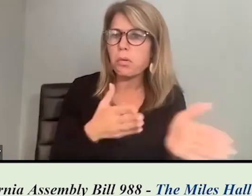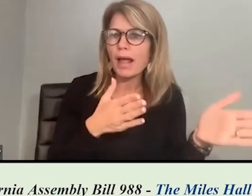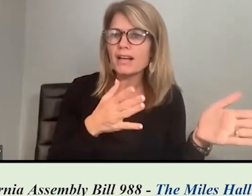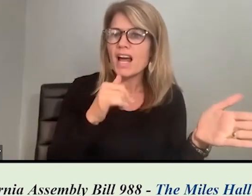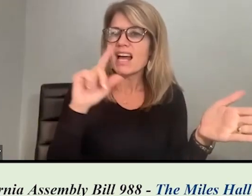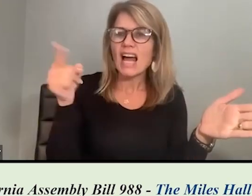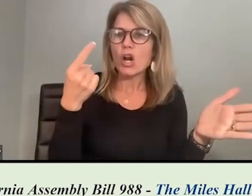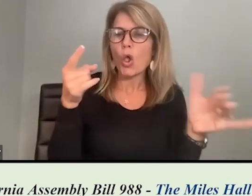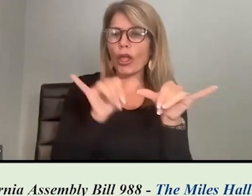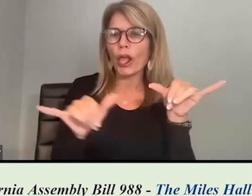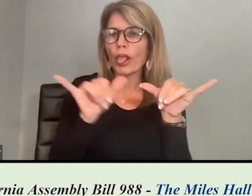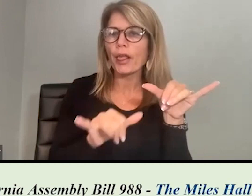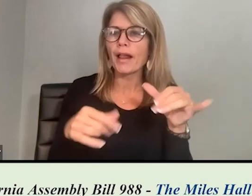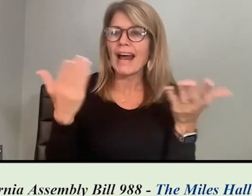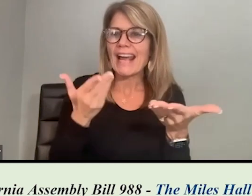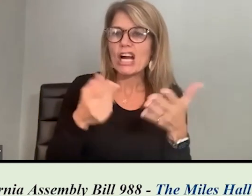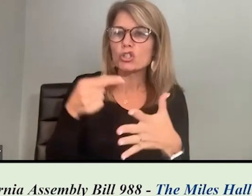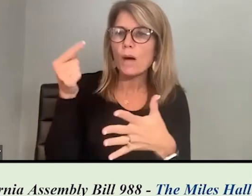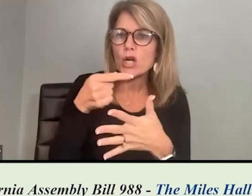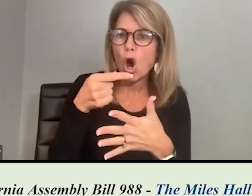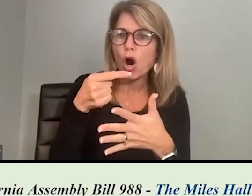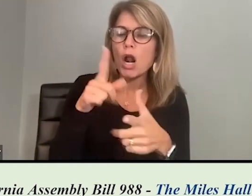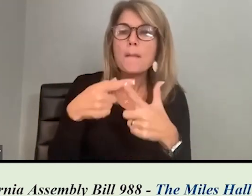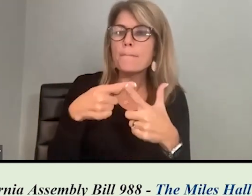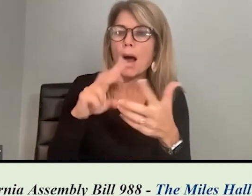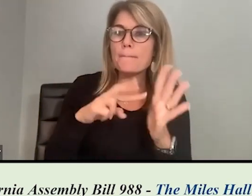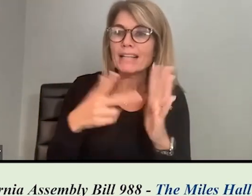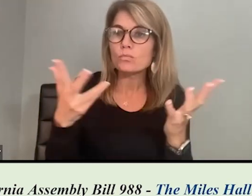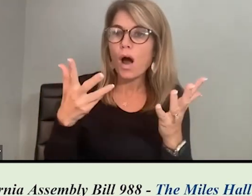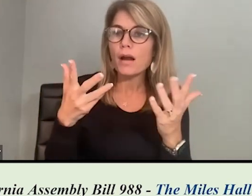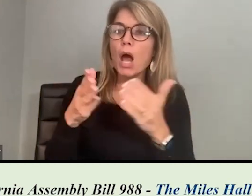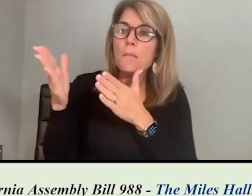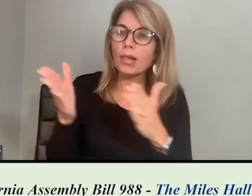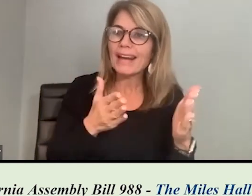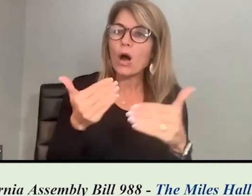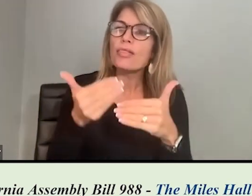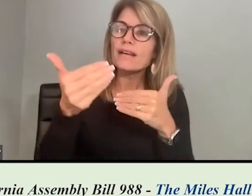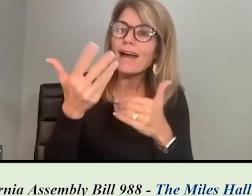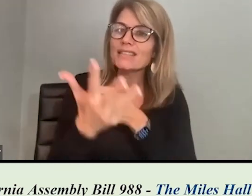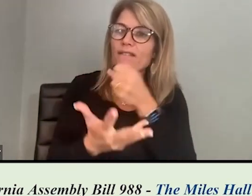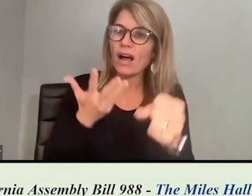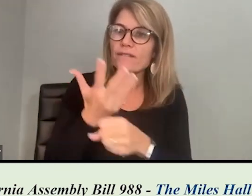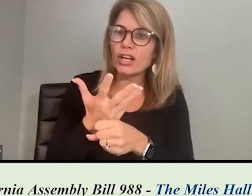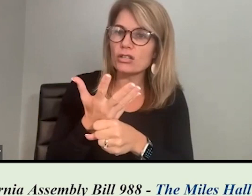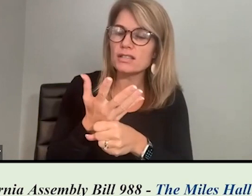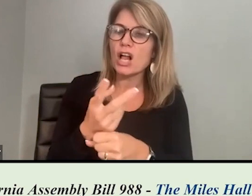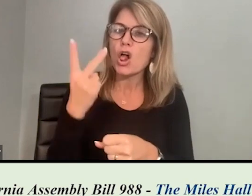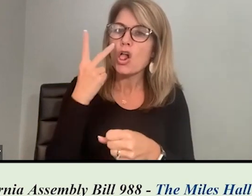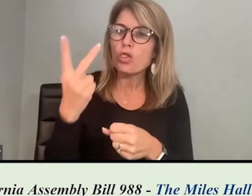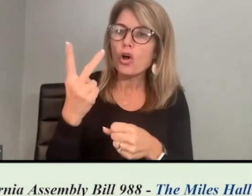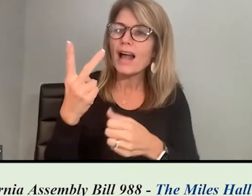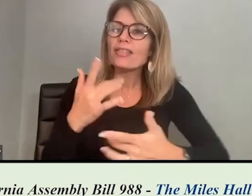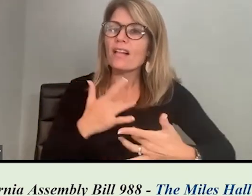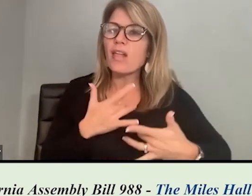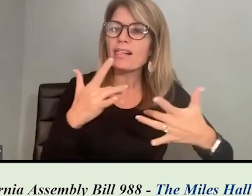static, here's where we are, but let's plot out the next 5 years. And let's take a look at the metrics, the likelihood.